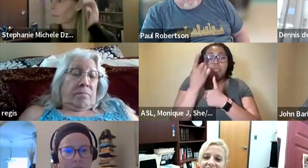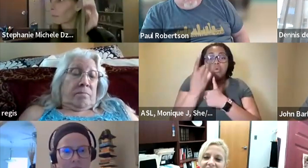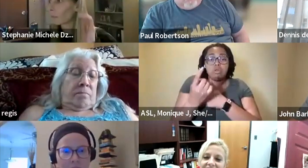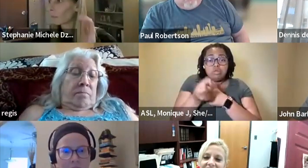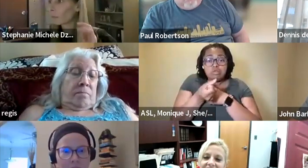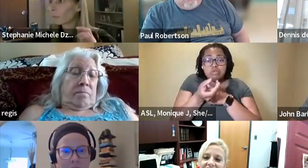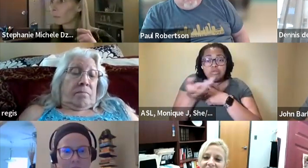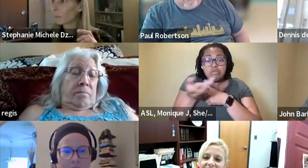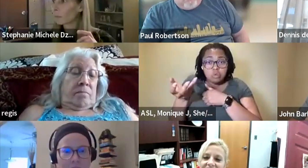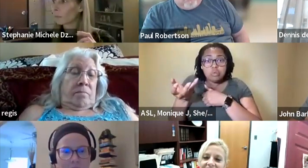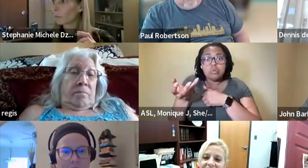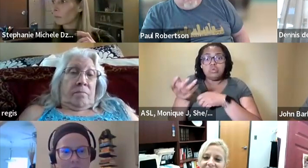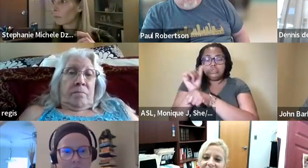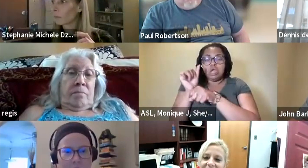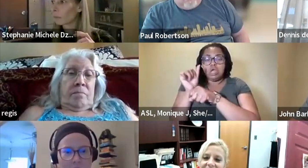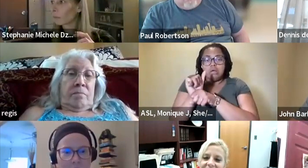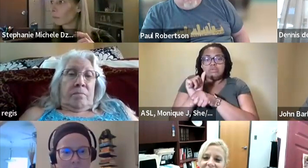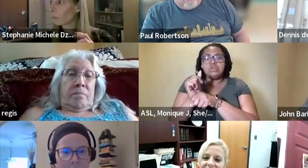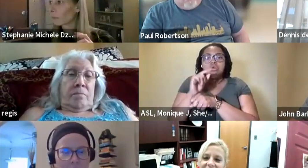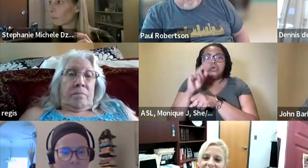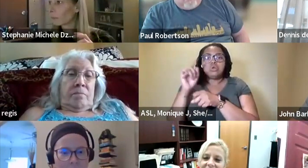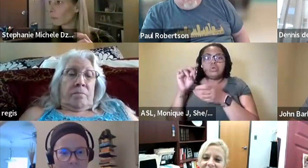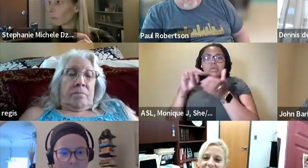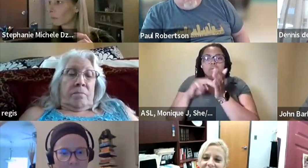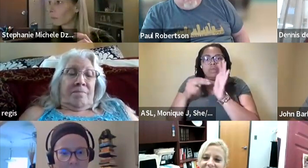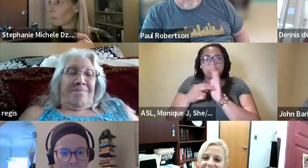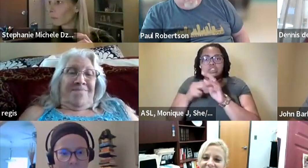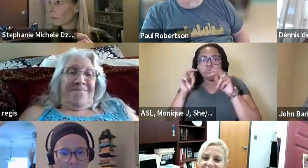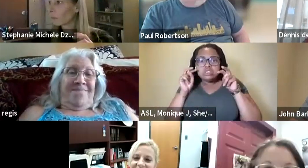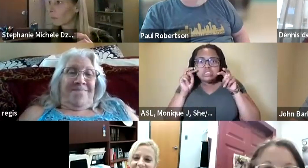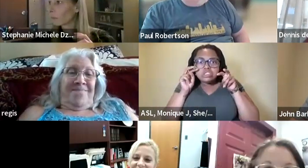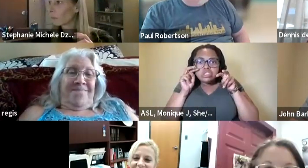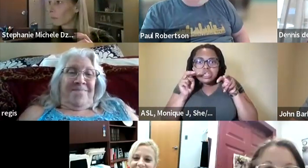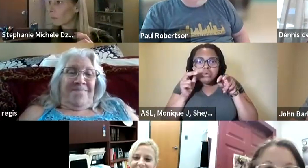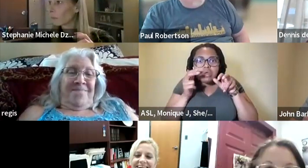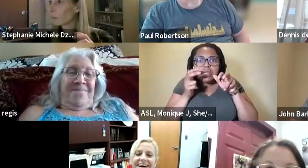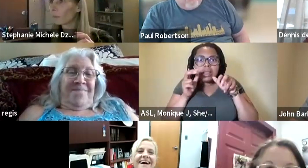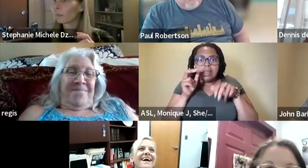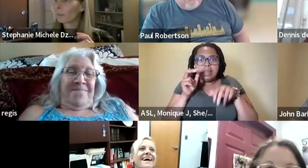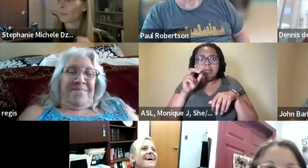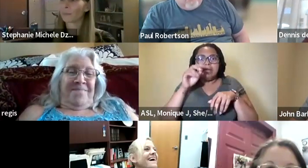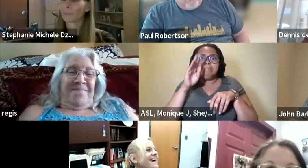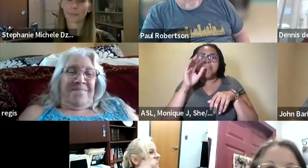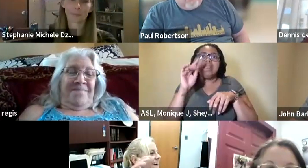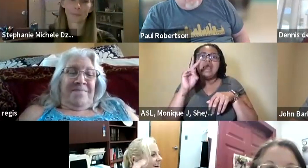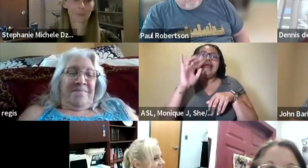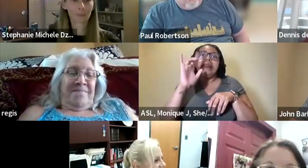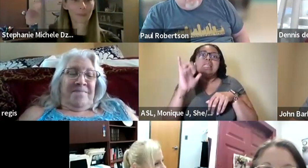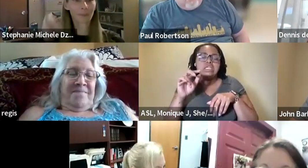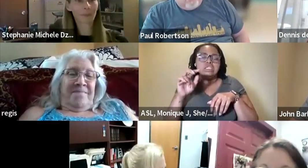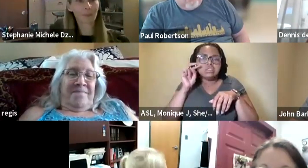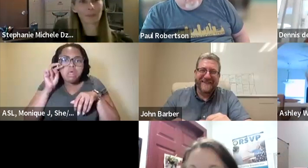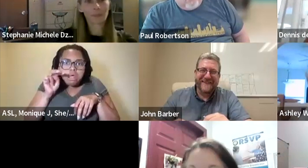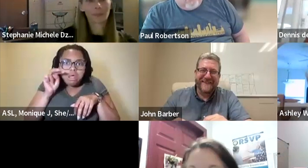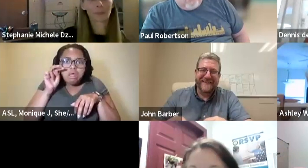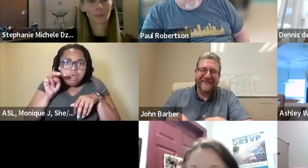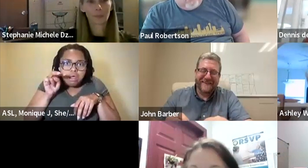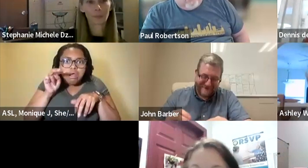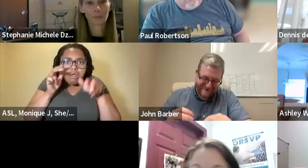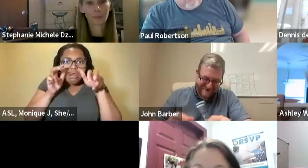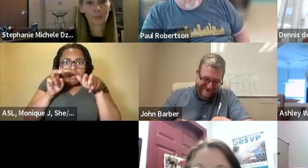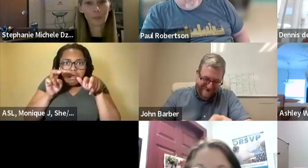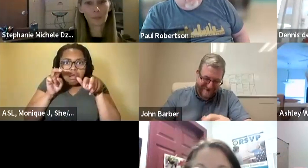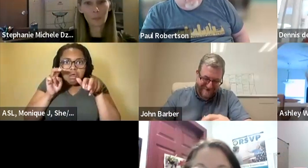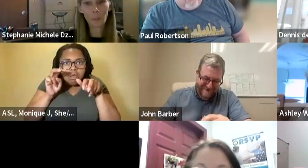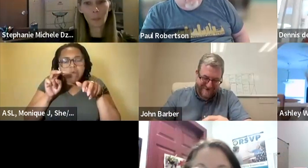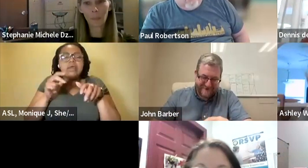blankly into space counts as a sign of genius. Like, you know, and so I'm like, hey, that's what I do. And so maybe this will, like, I